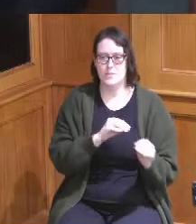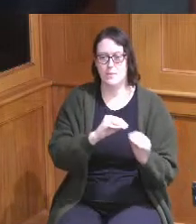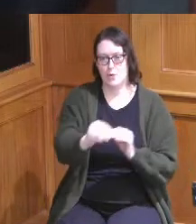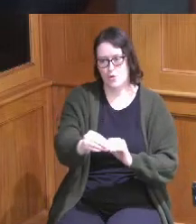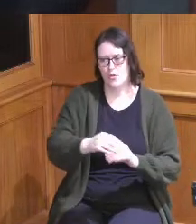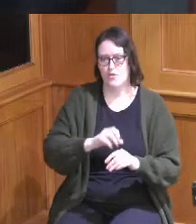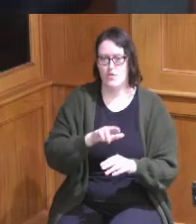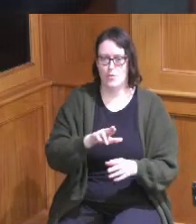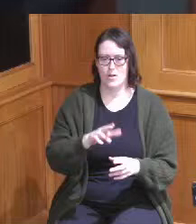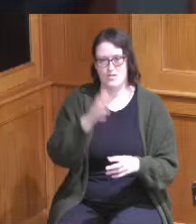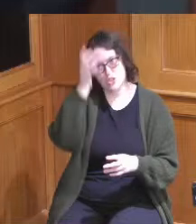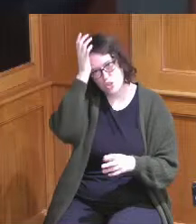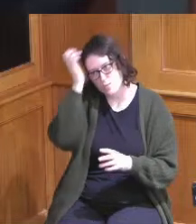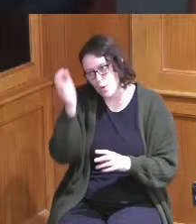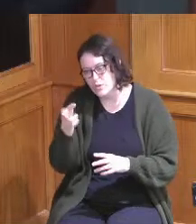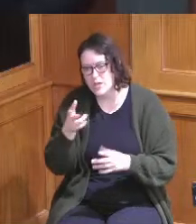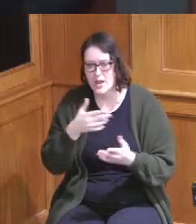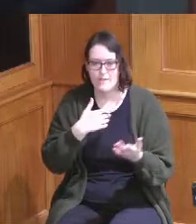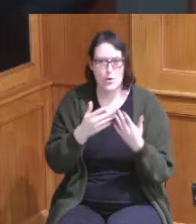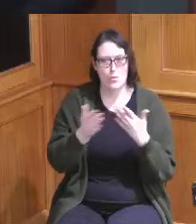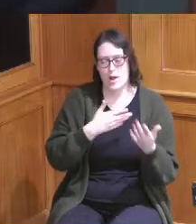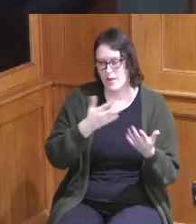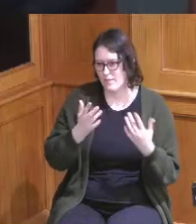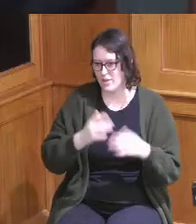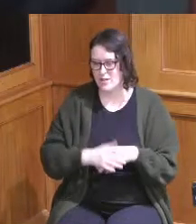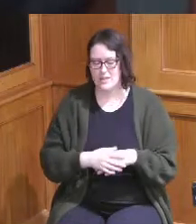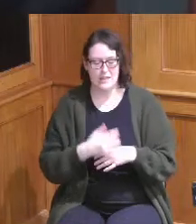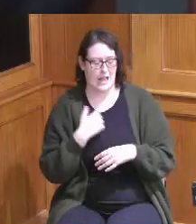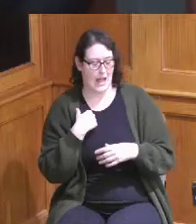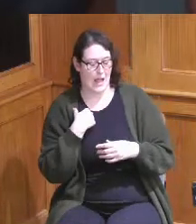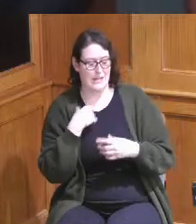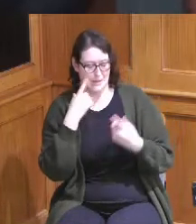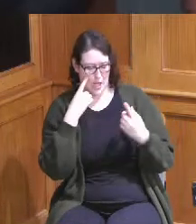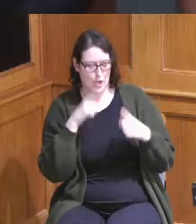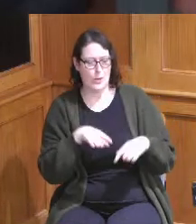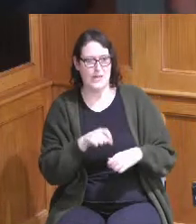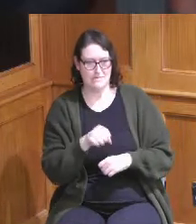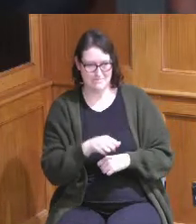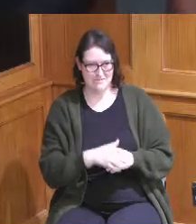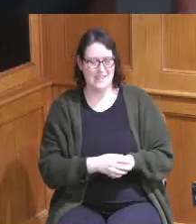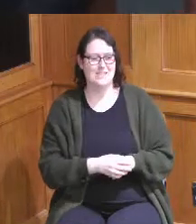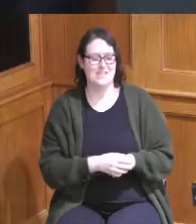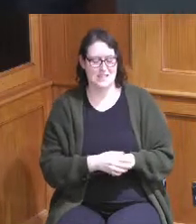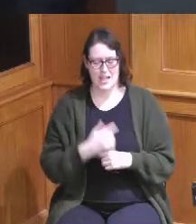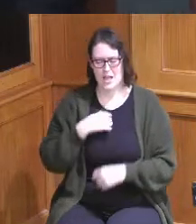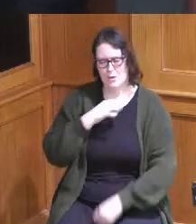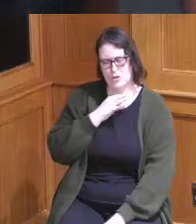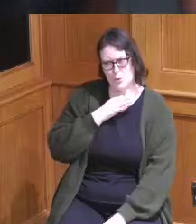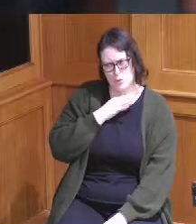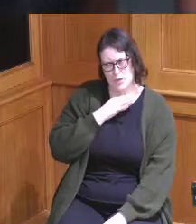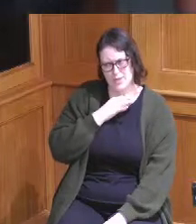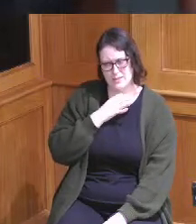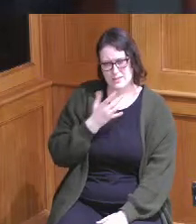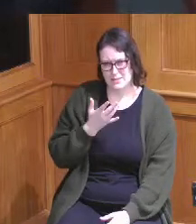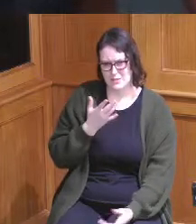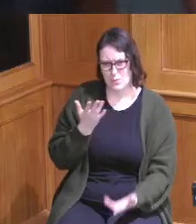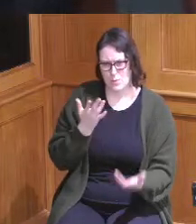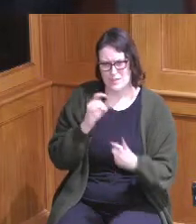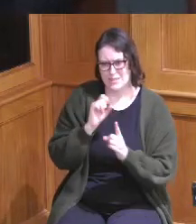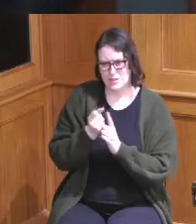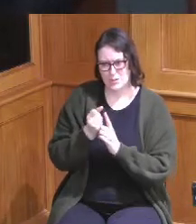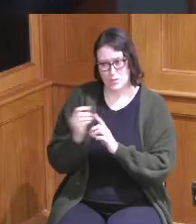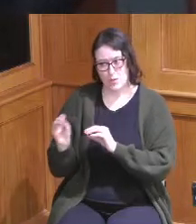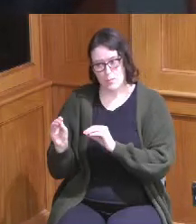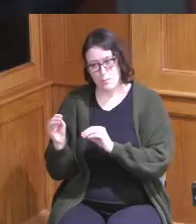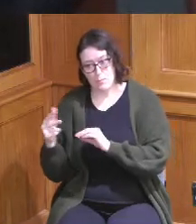disposed of at INEOS. So I would not disagree. I was just curious, and I just was curious about that. I didn't know what the situation was. I